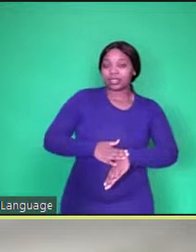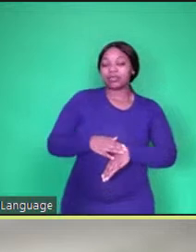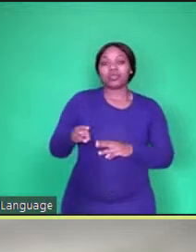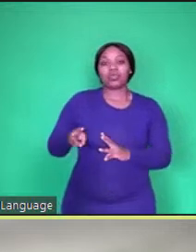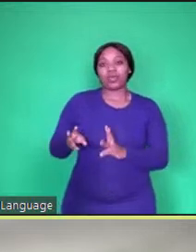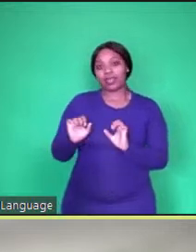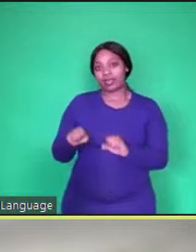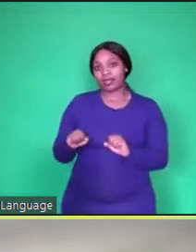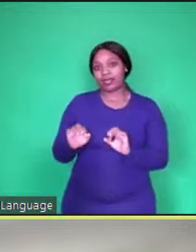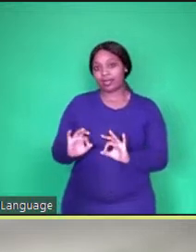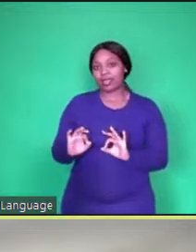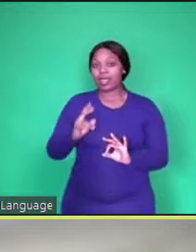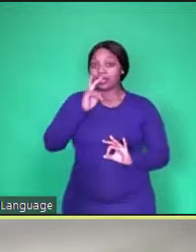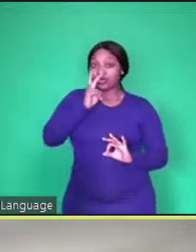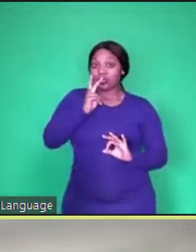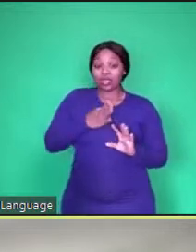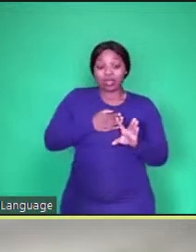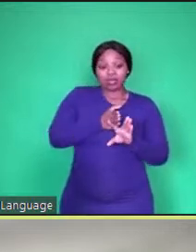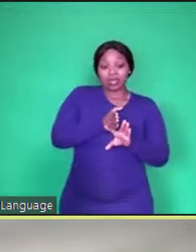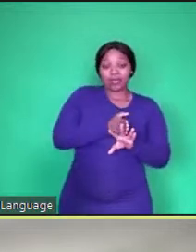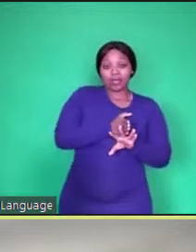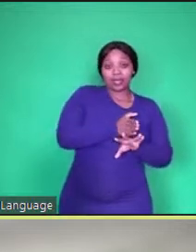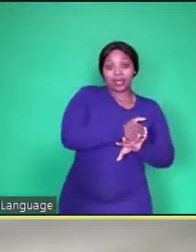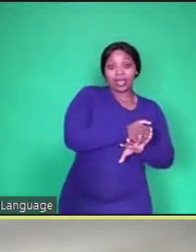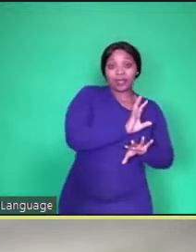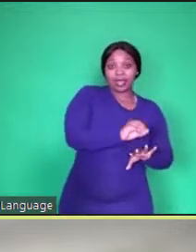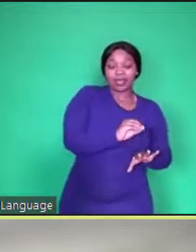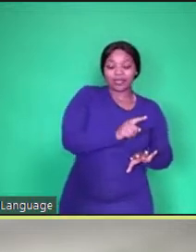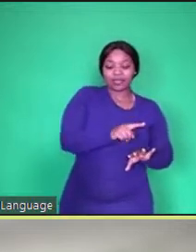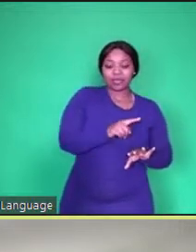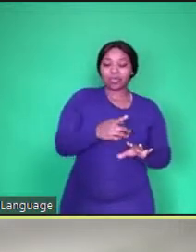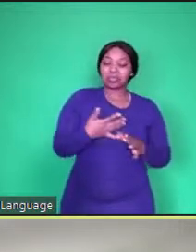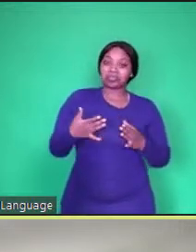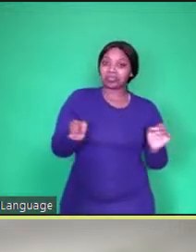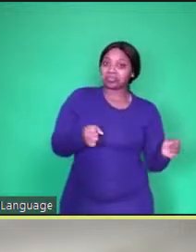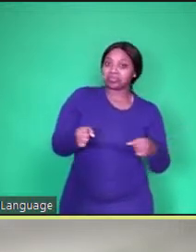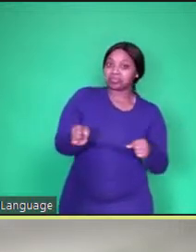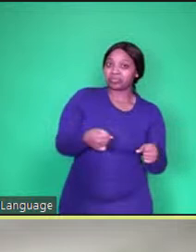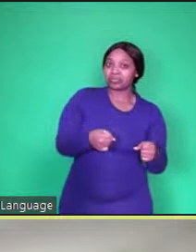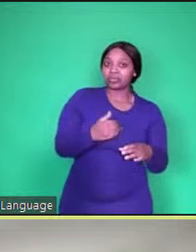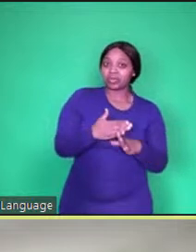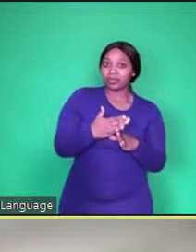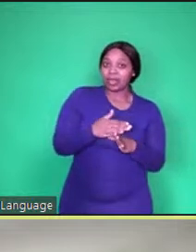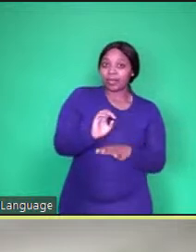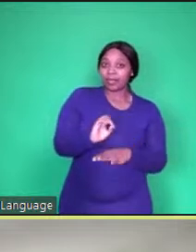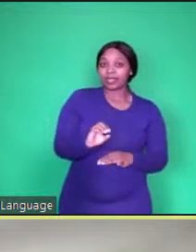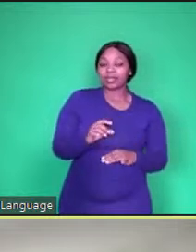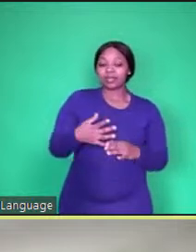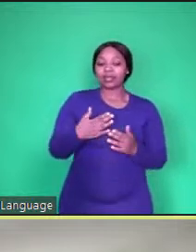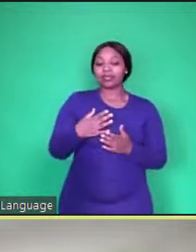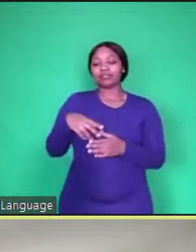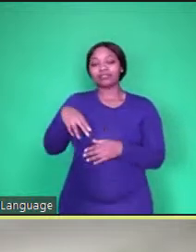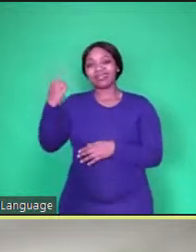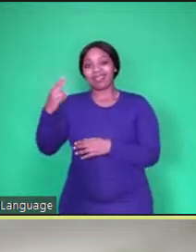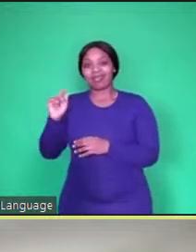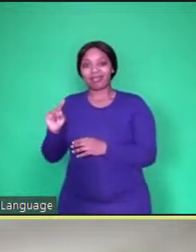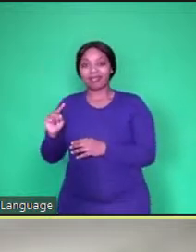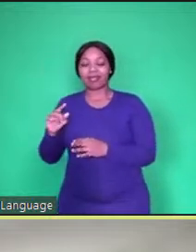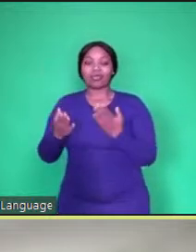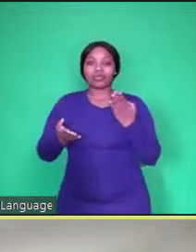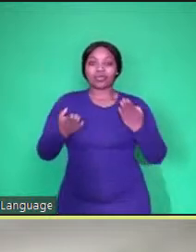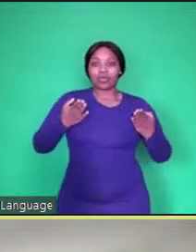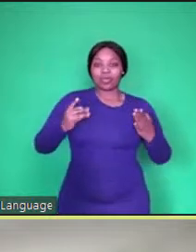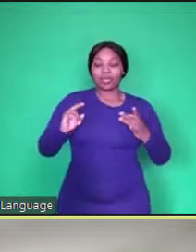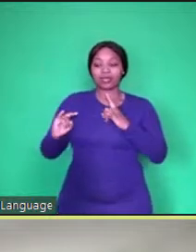here that there is this gap between the rate of unemployment, with unemployment in rural areas being much higher than in urban areas. And